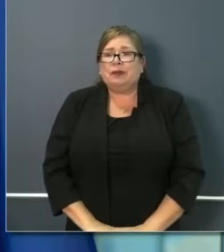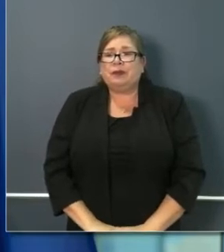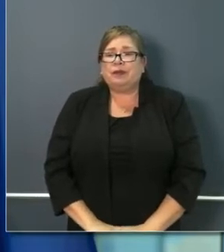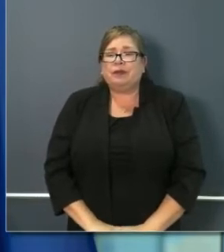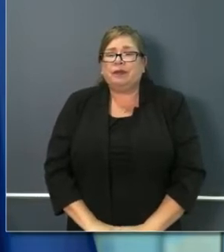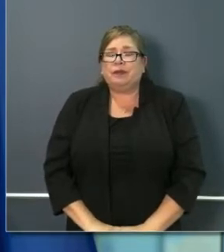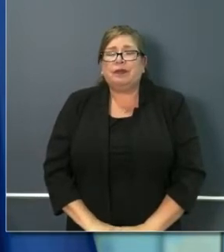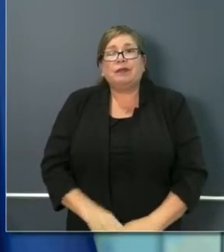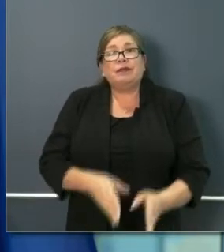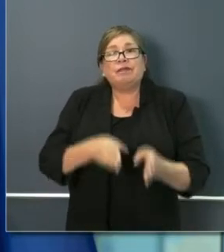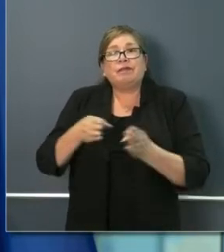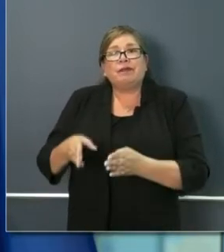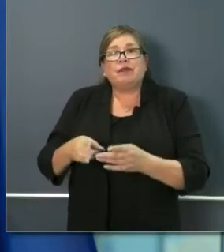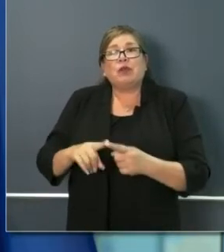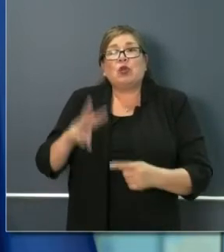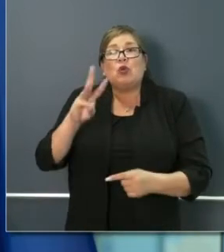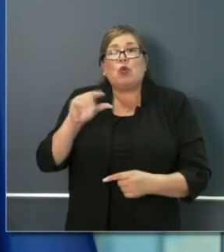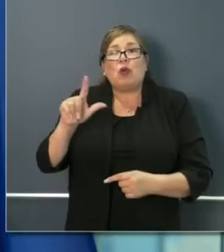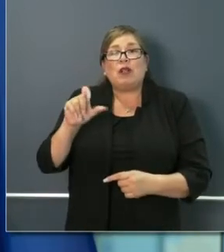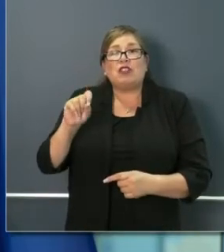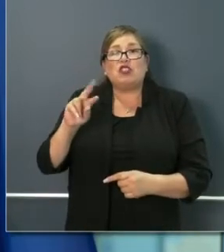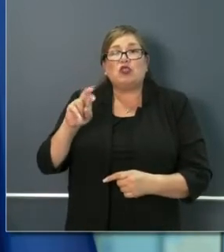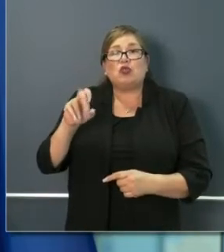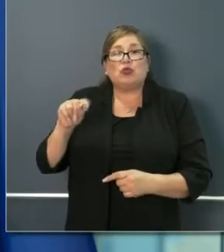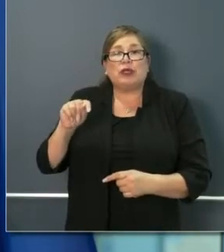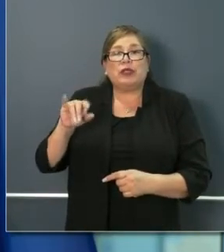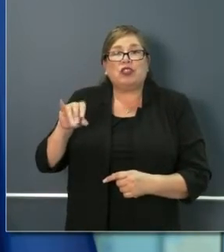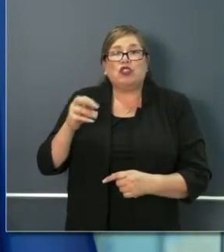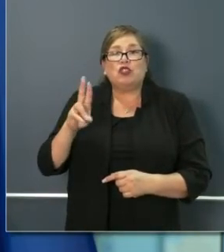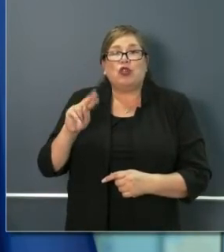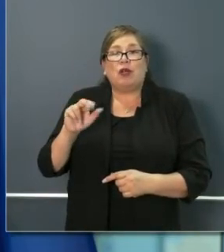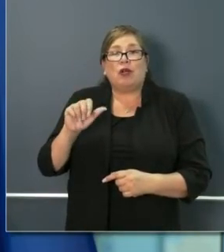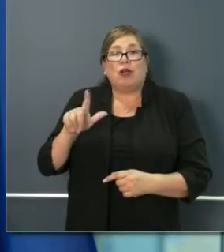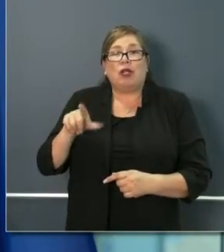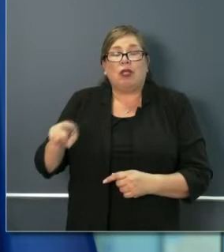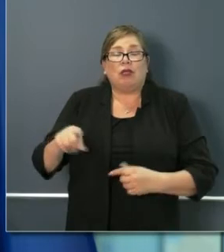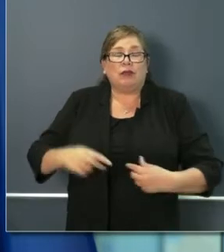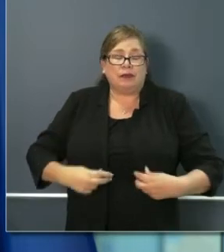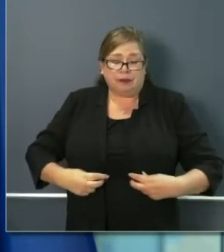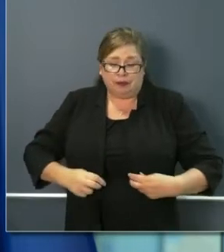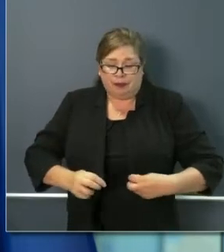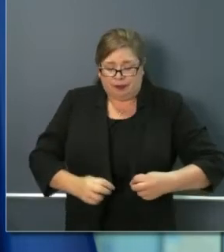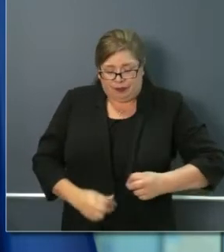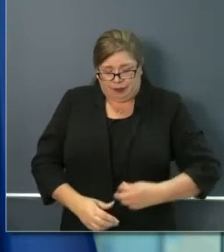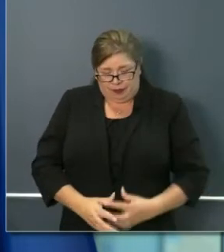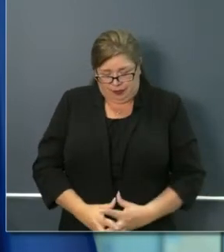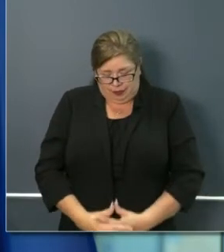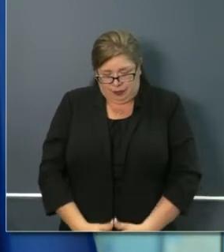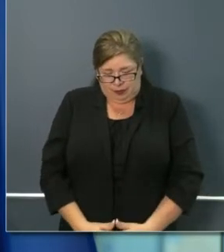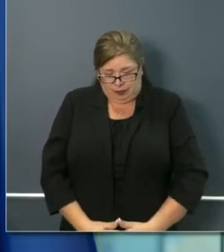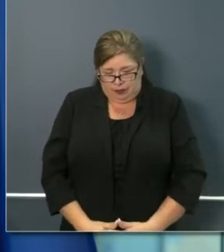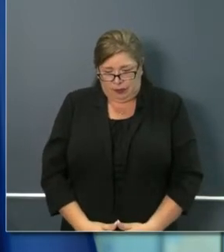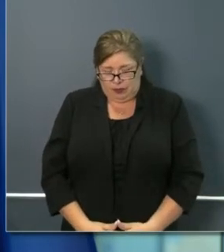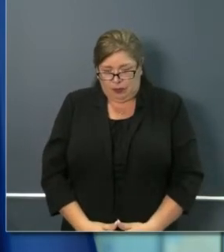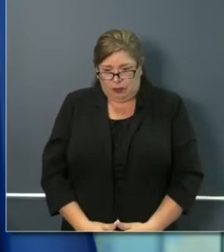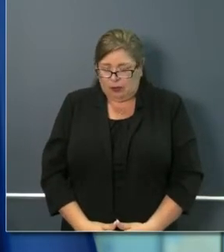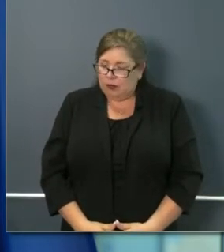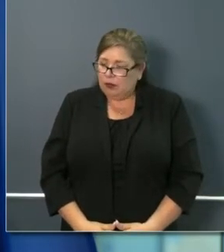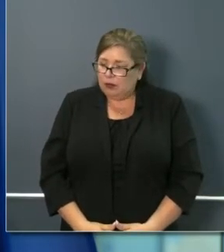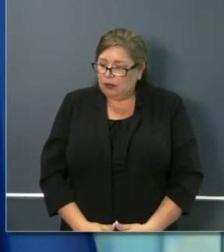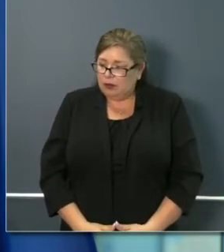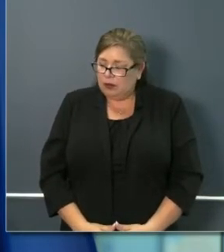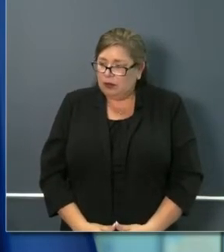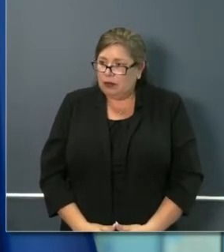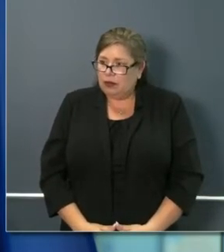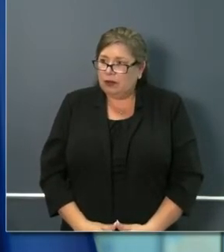Thanks for taking our questions, Governor. I appreciate it. You talked a little bit about the modeling and how,